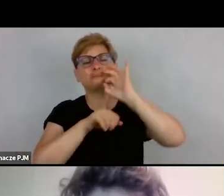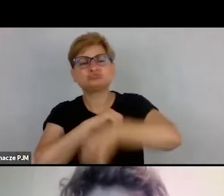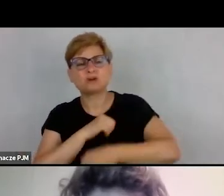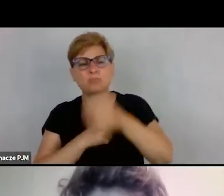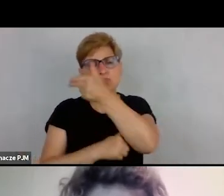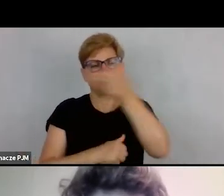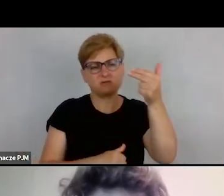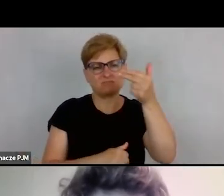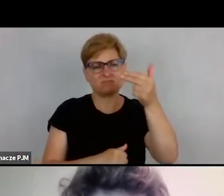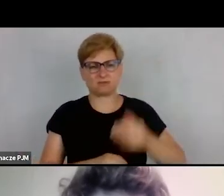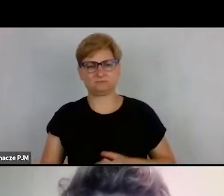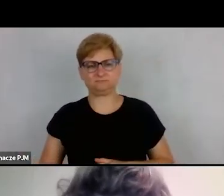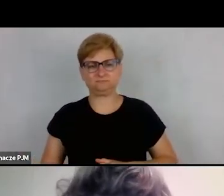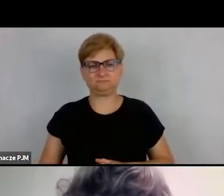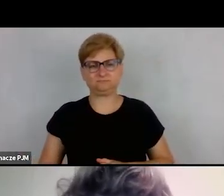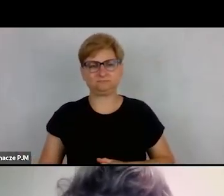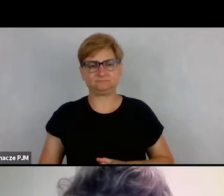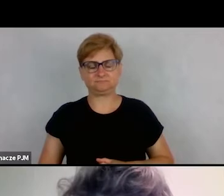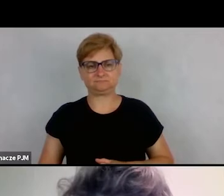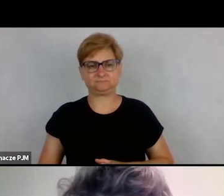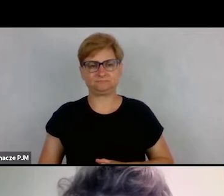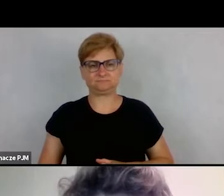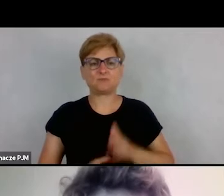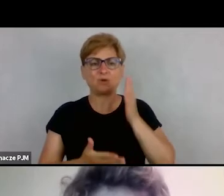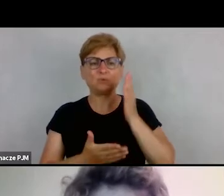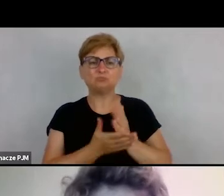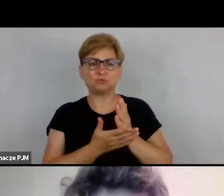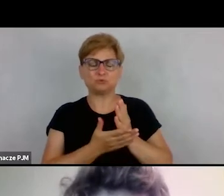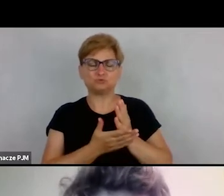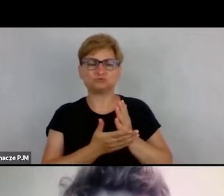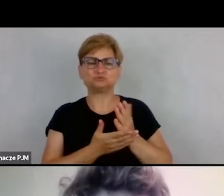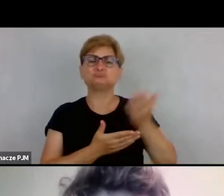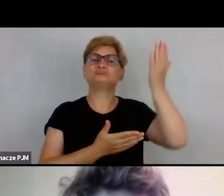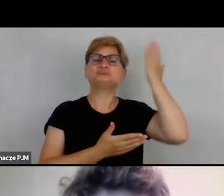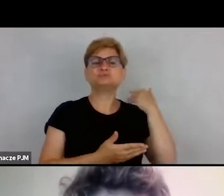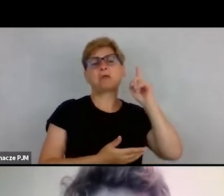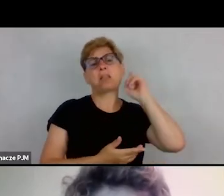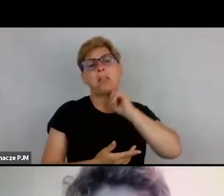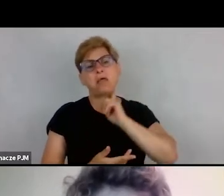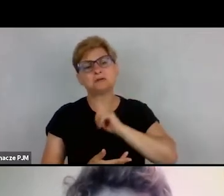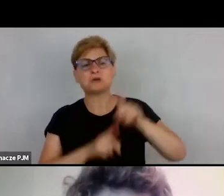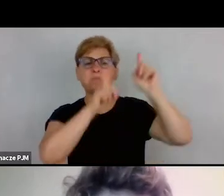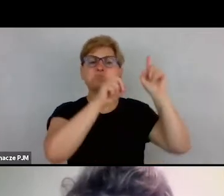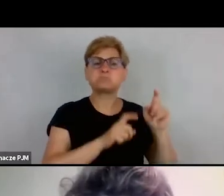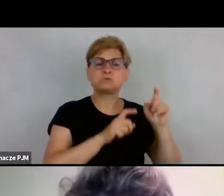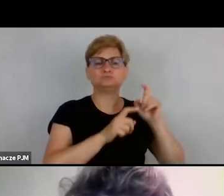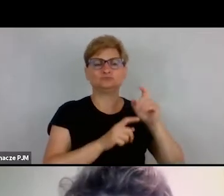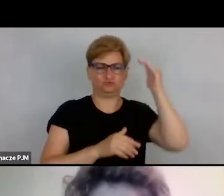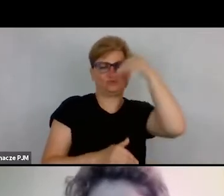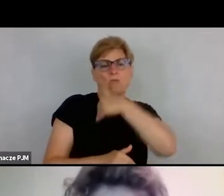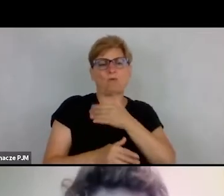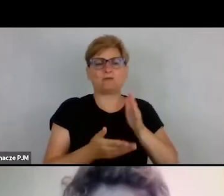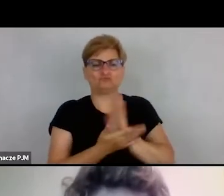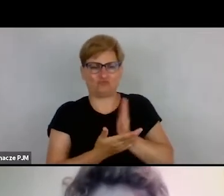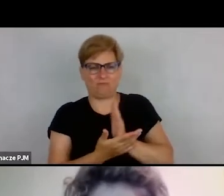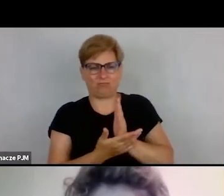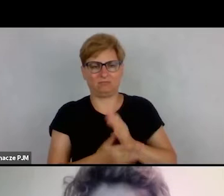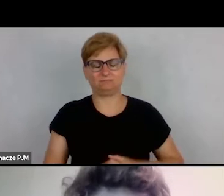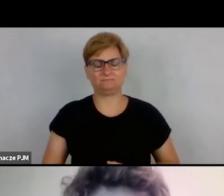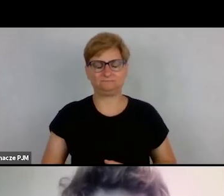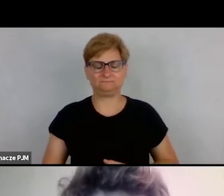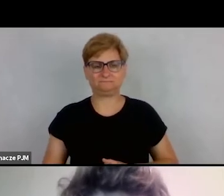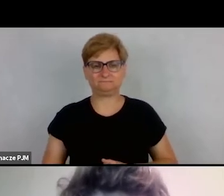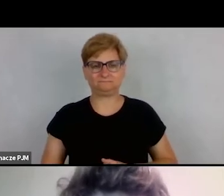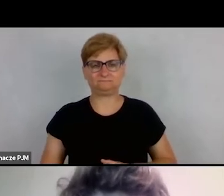men's violence really ever since. So I started with an organization called the End Conscription Campaign to